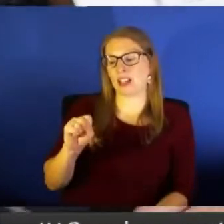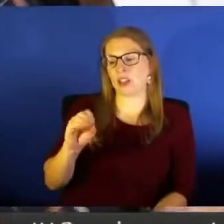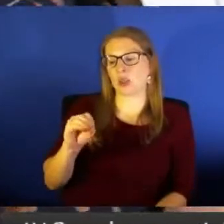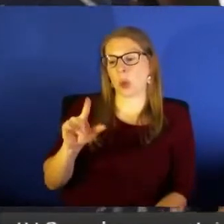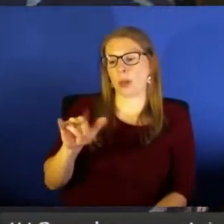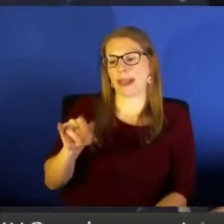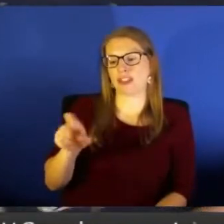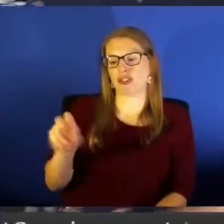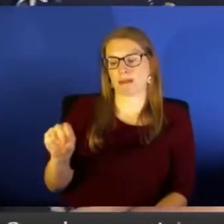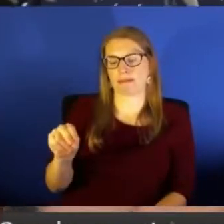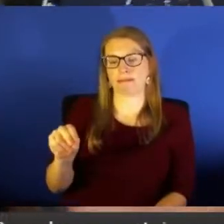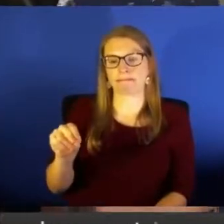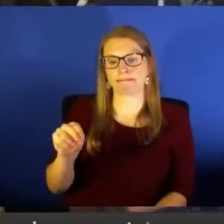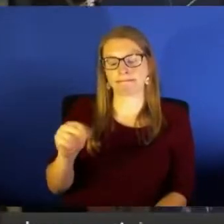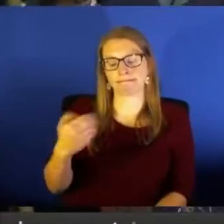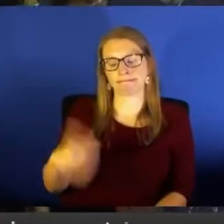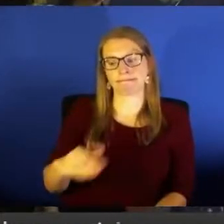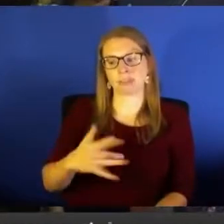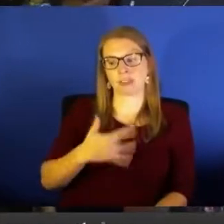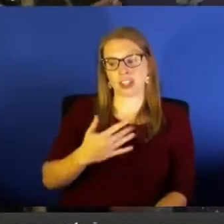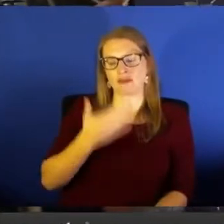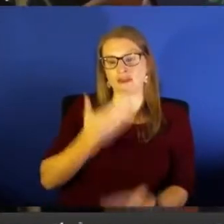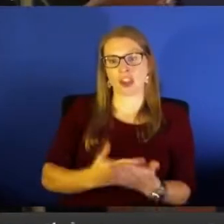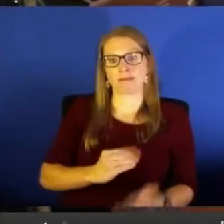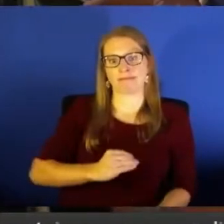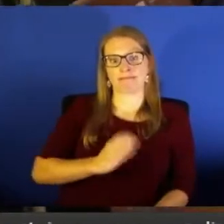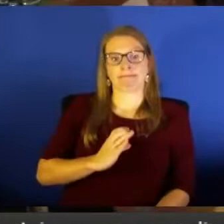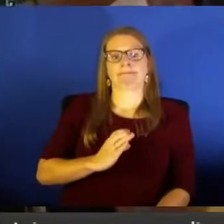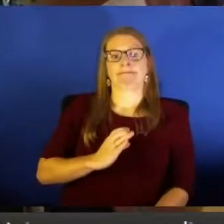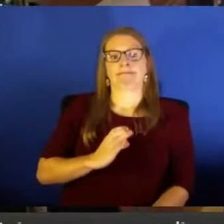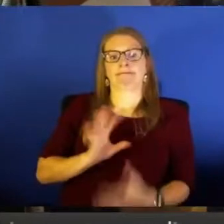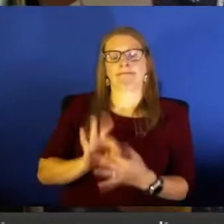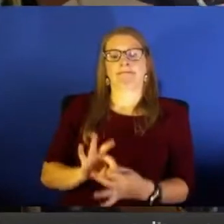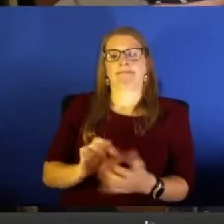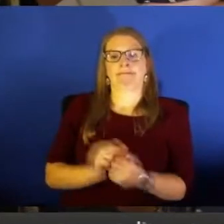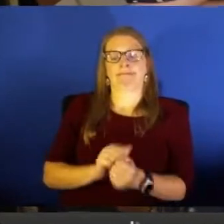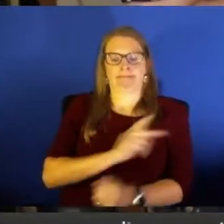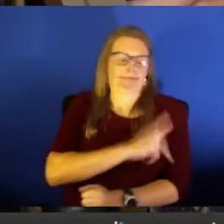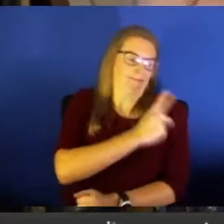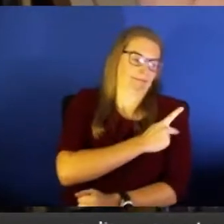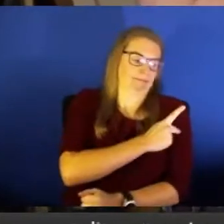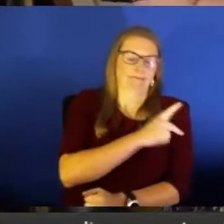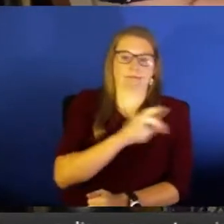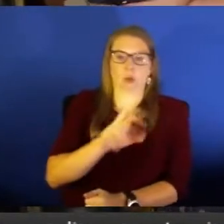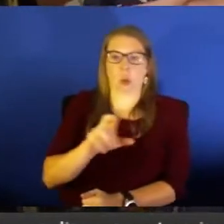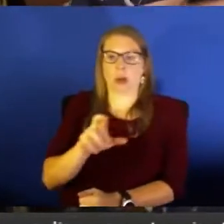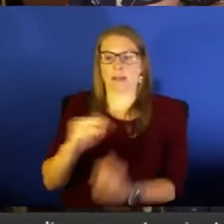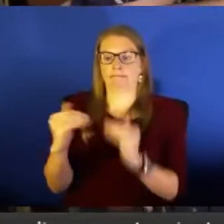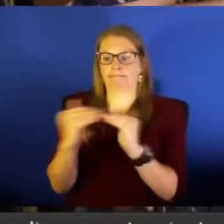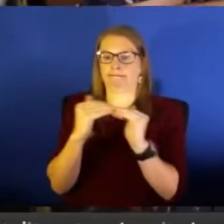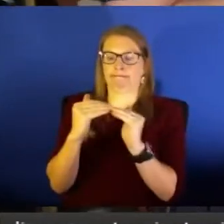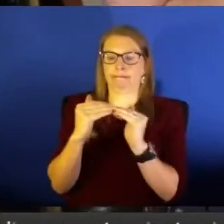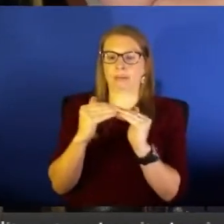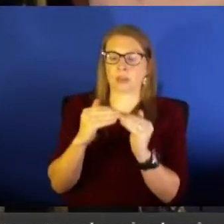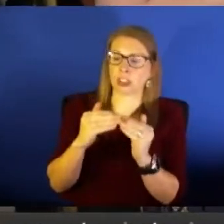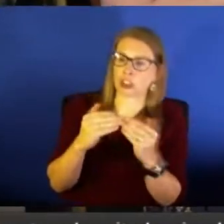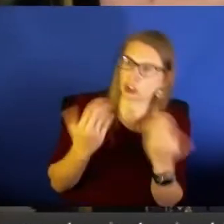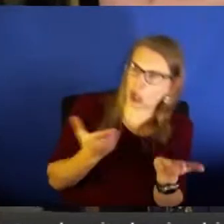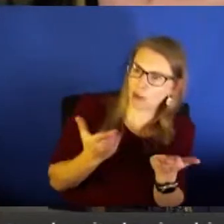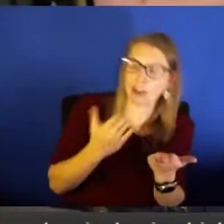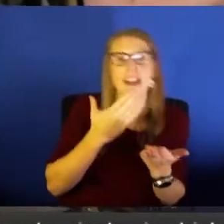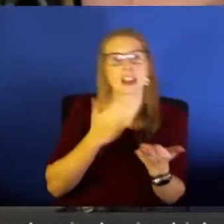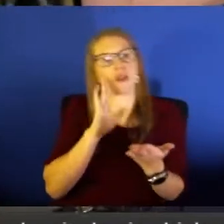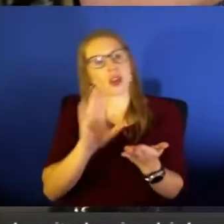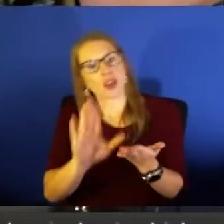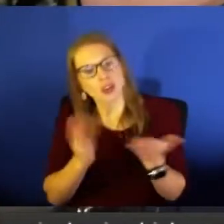is a good feeling when you connect with a patient or a colleague who says, when did you serve, or what did you do, or thank you for your service. It's just